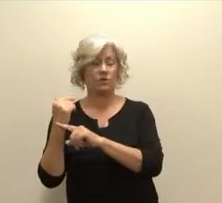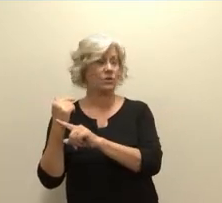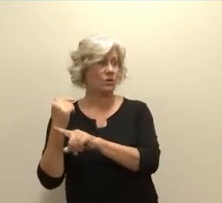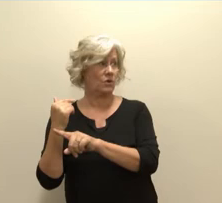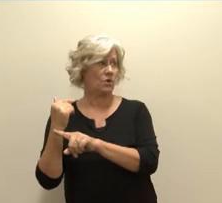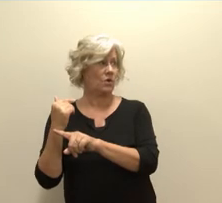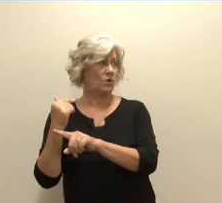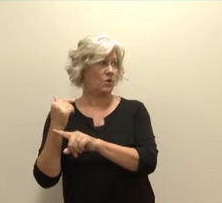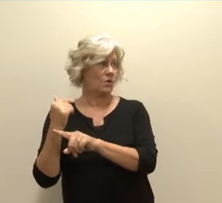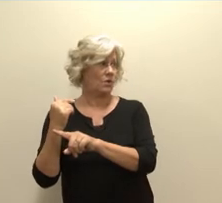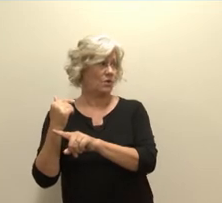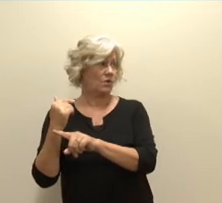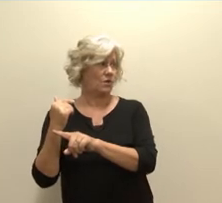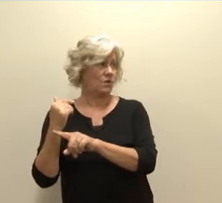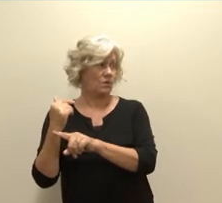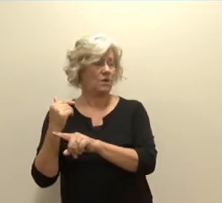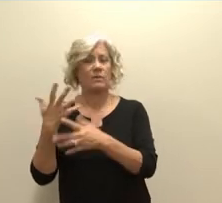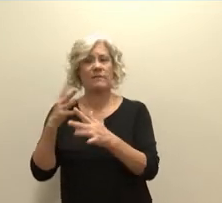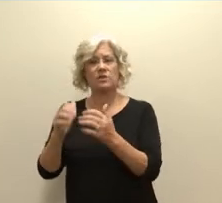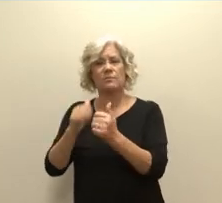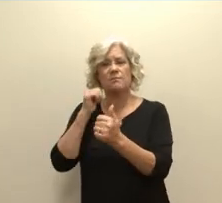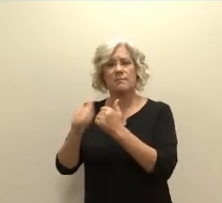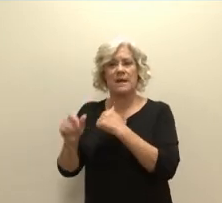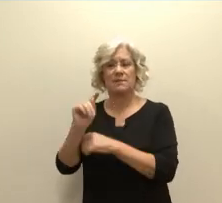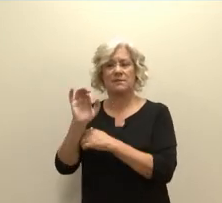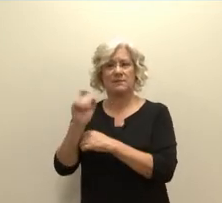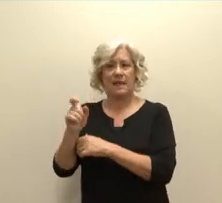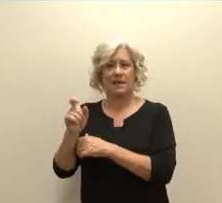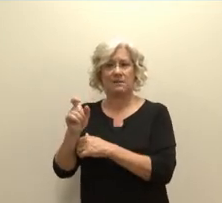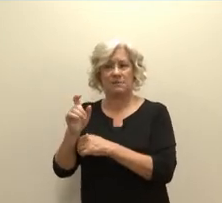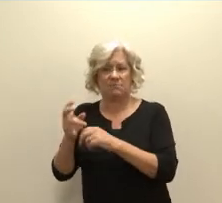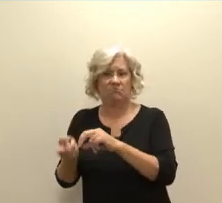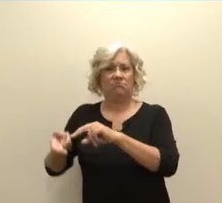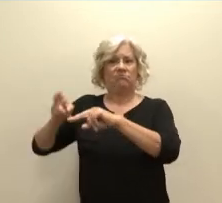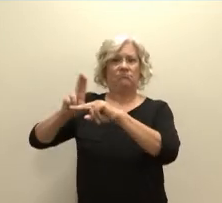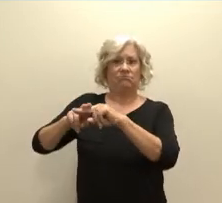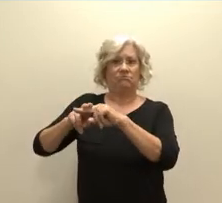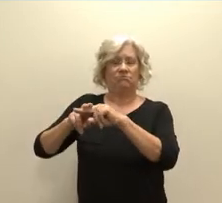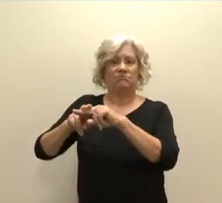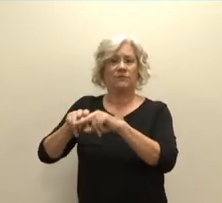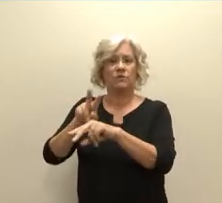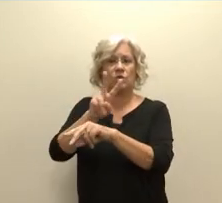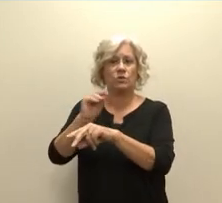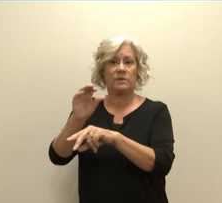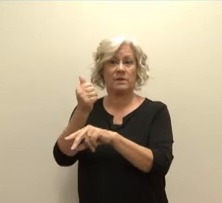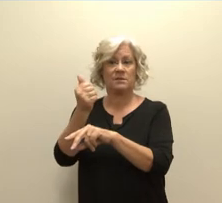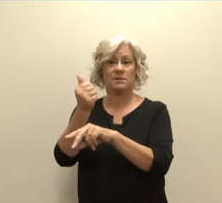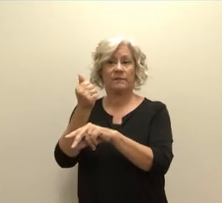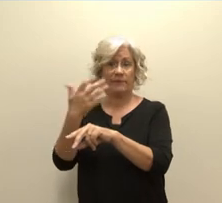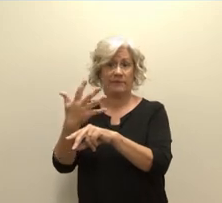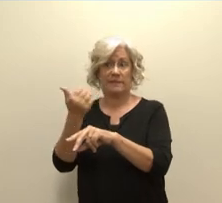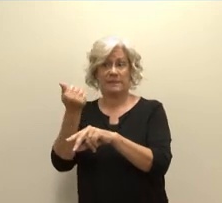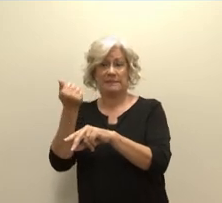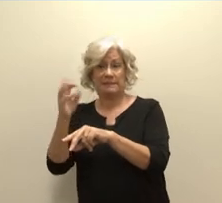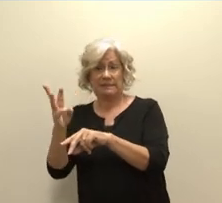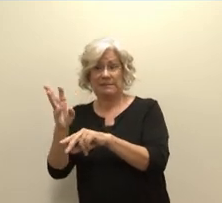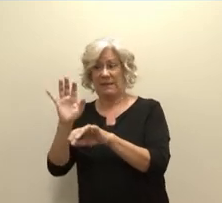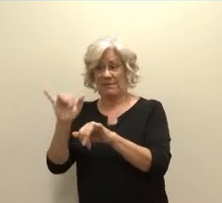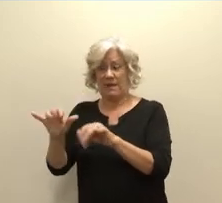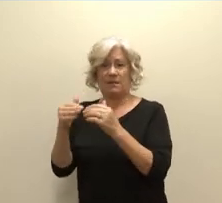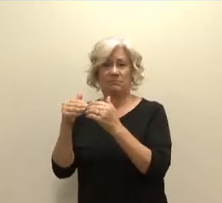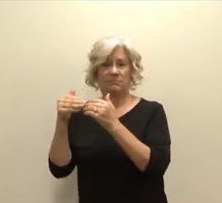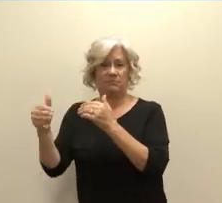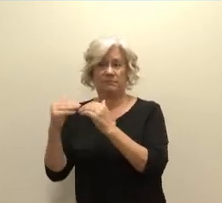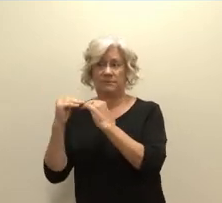pass a tax ratification election and raised our tax rate in 2015-16 and has remained the same since